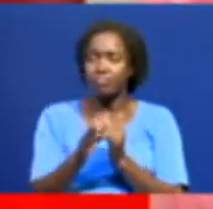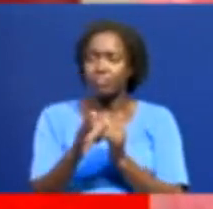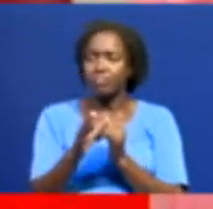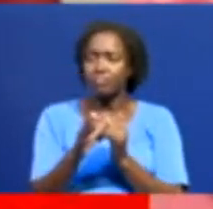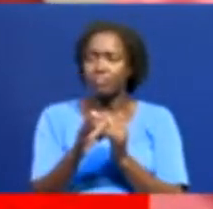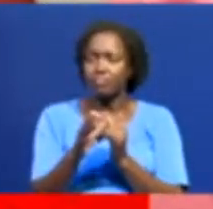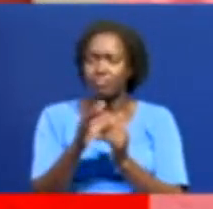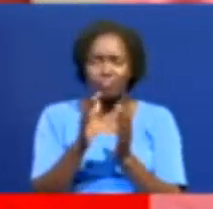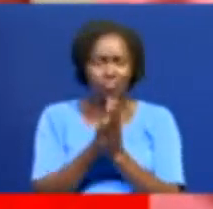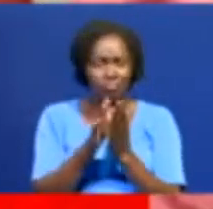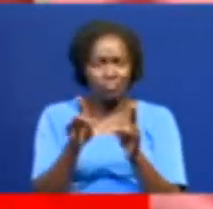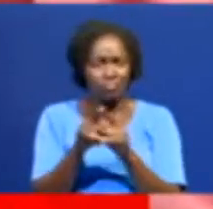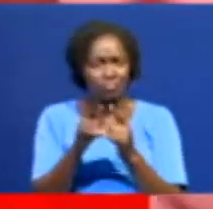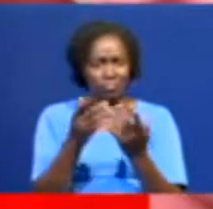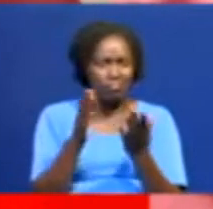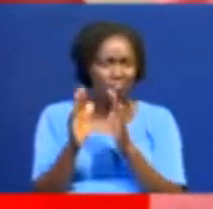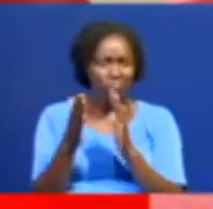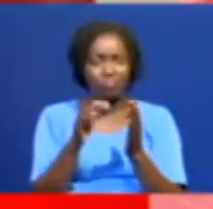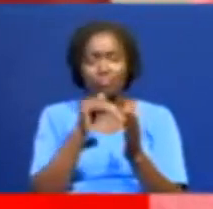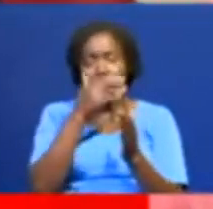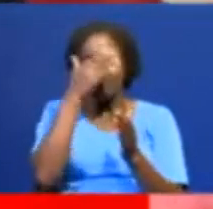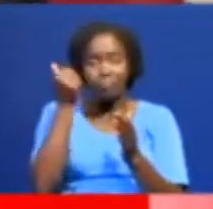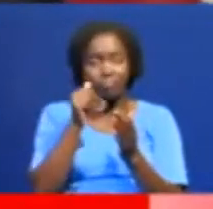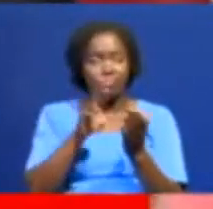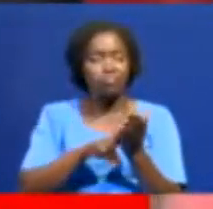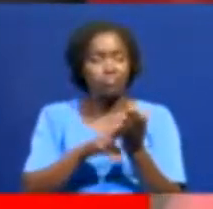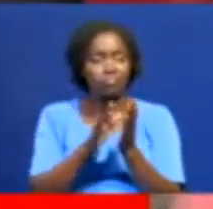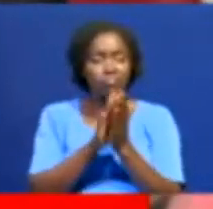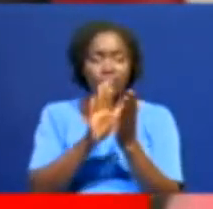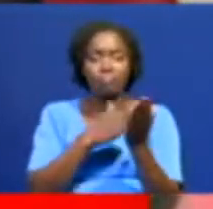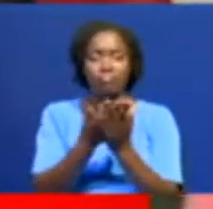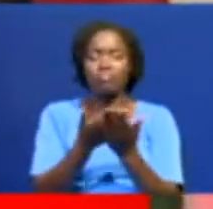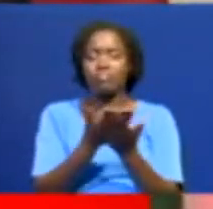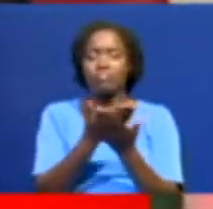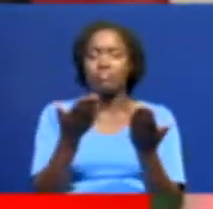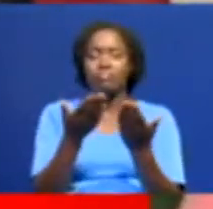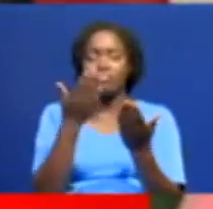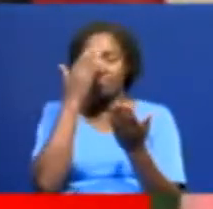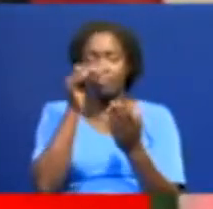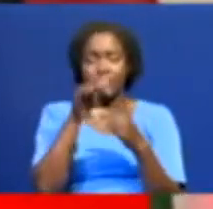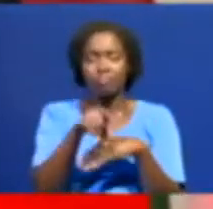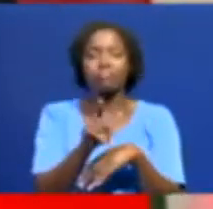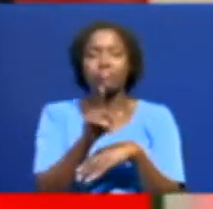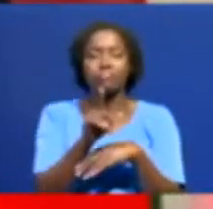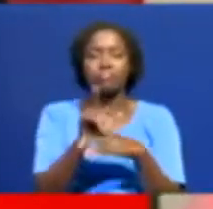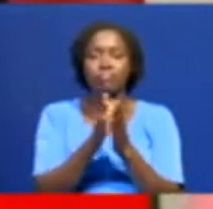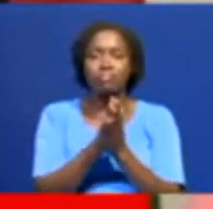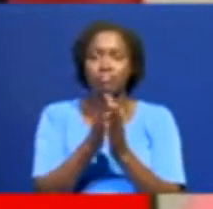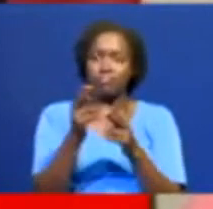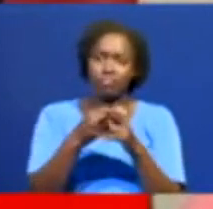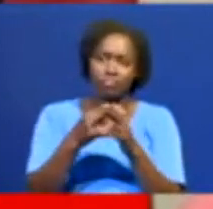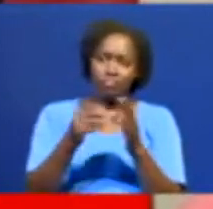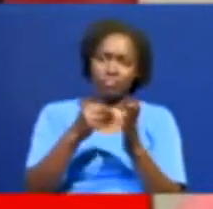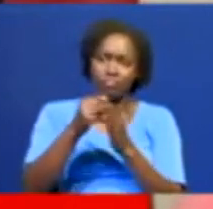as pessimistic as you are, please don't forget to register and apply for these units because they're yours. Mm-hmm. And sooner than